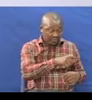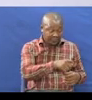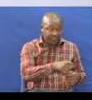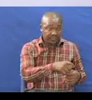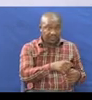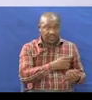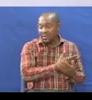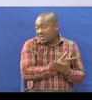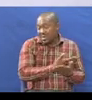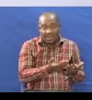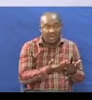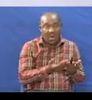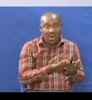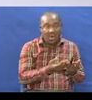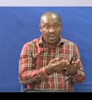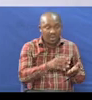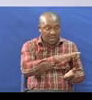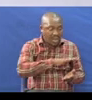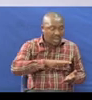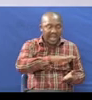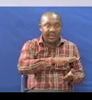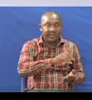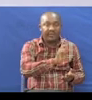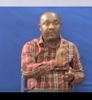for cultivation.